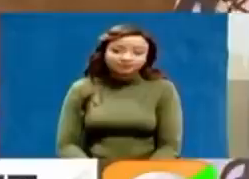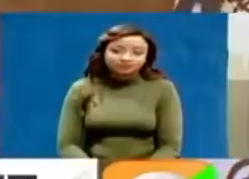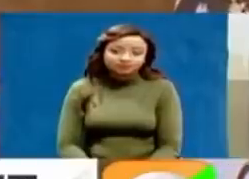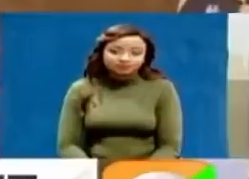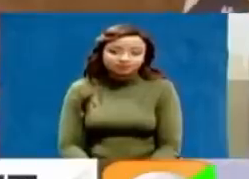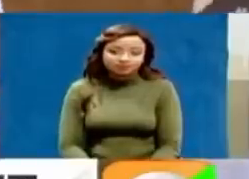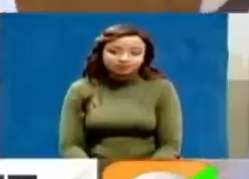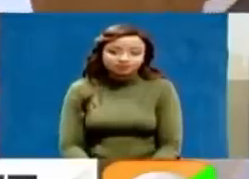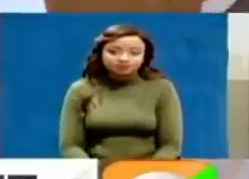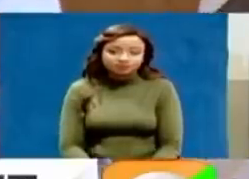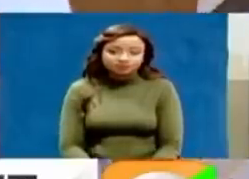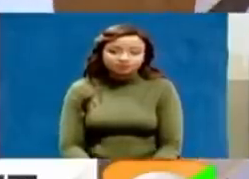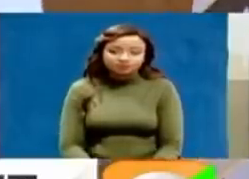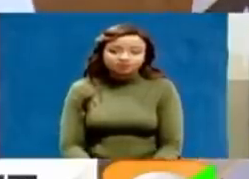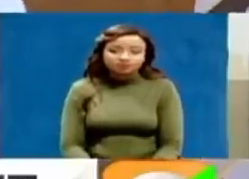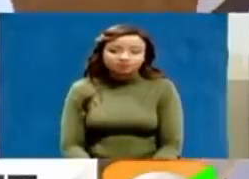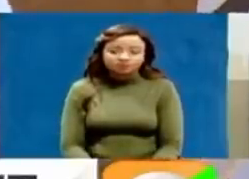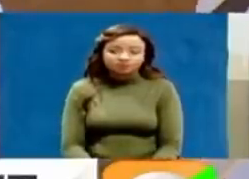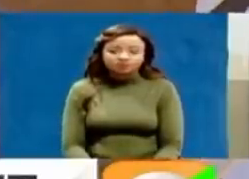Government.